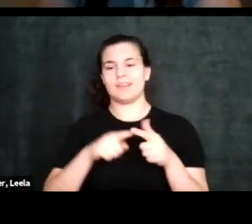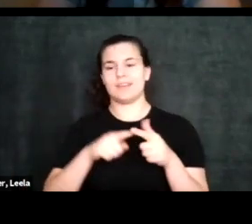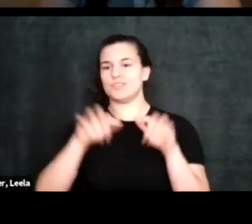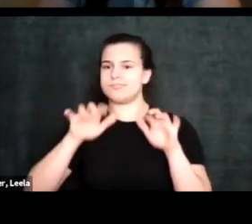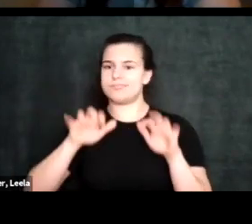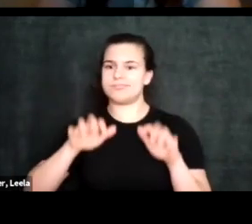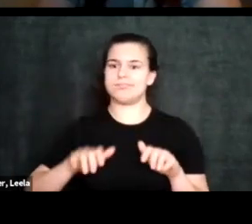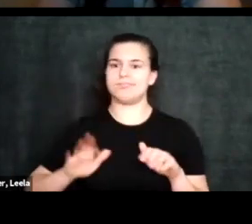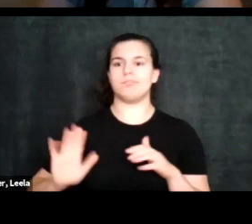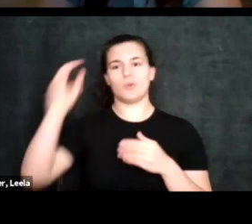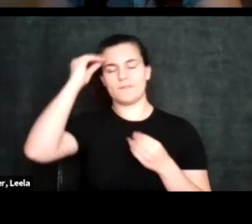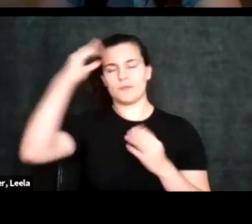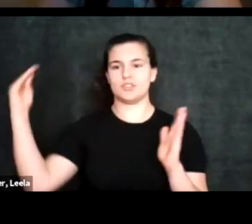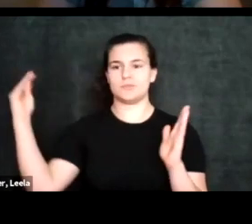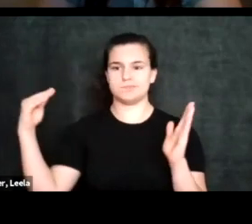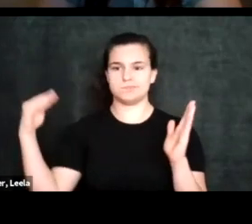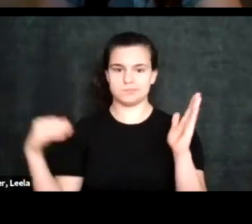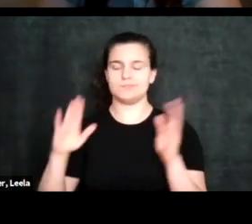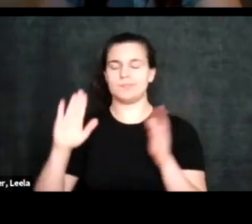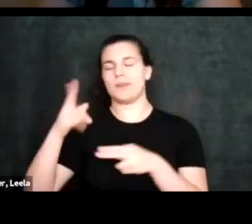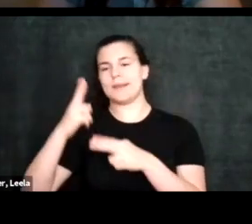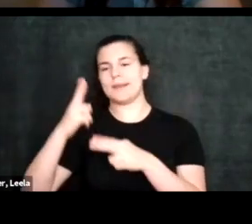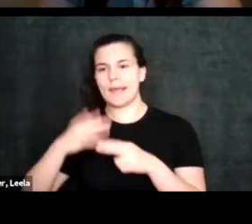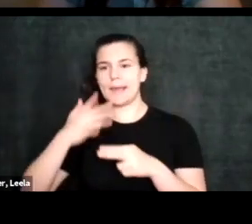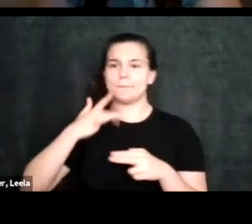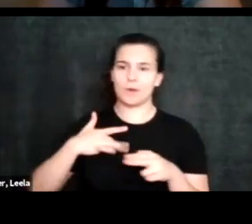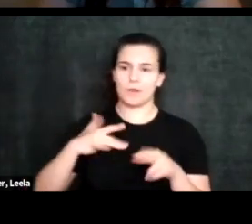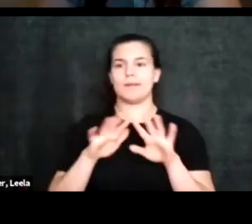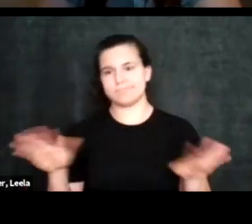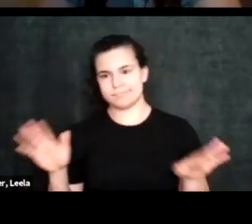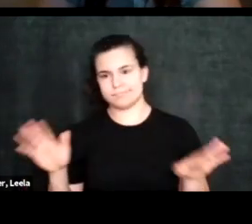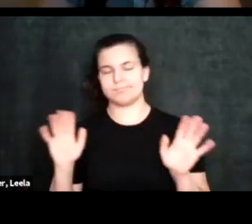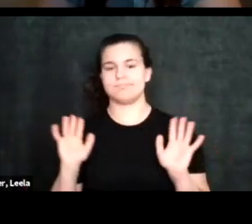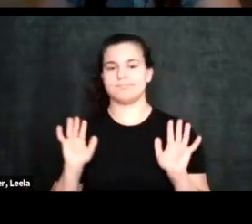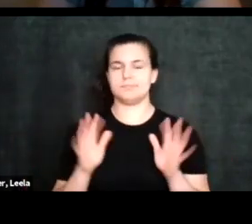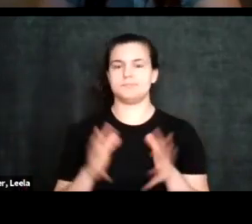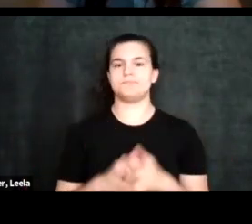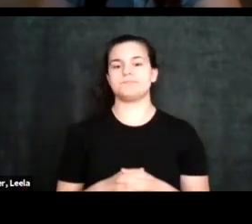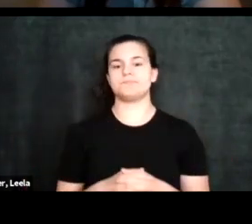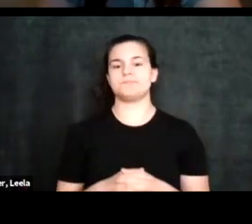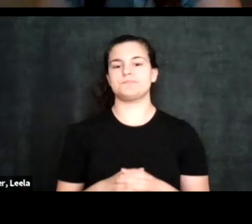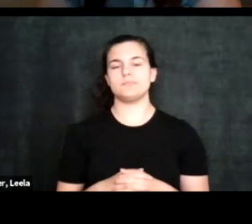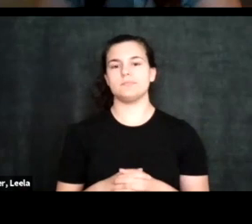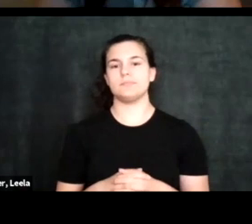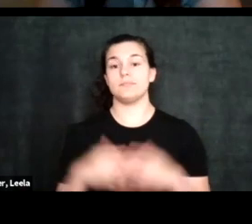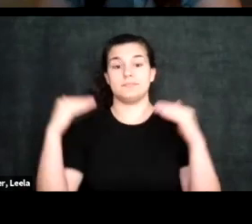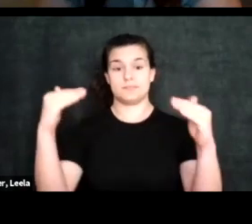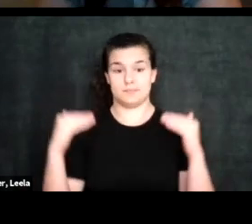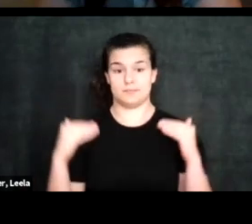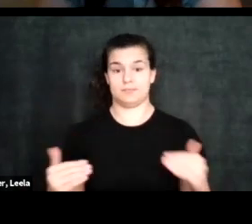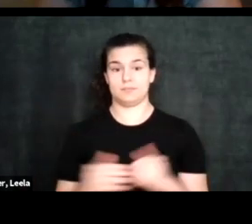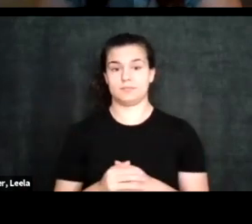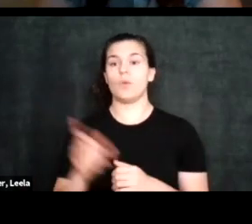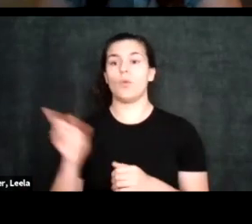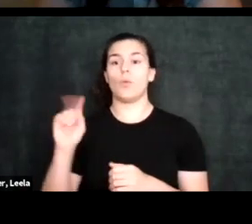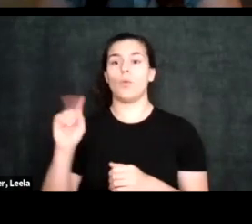here, your name, birthday, all that stuff. Then you'll come to the screen where you'll pay your down payment.